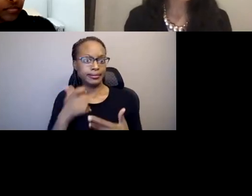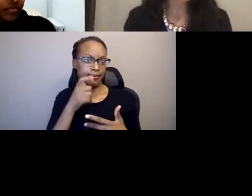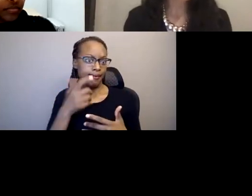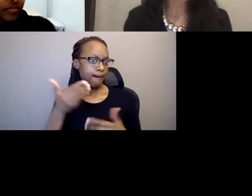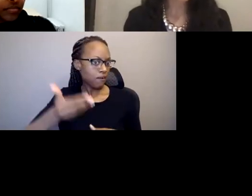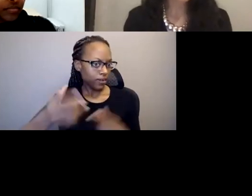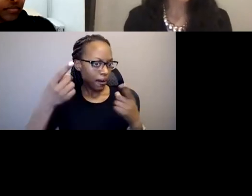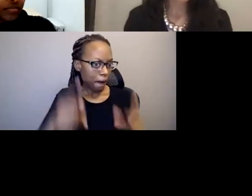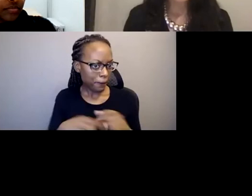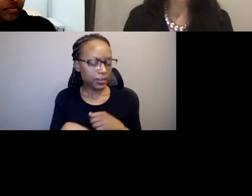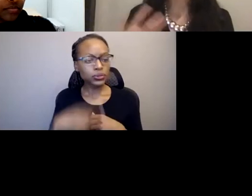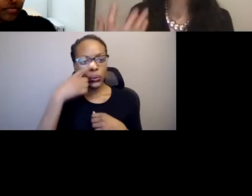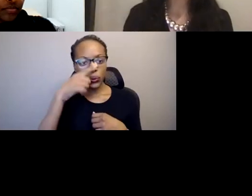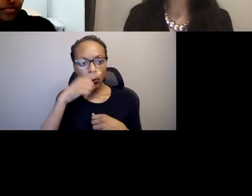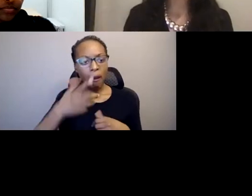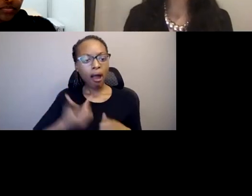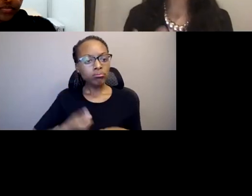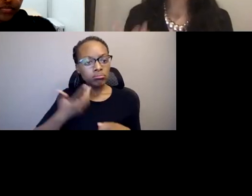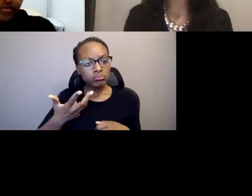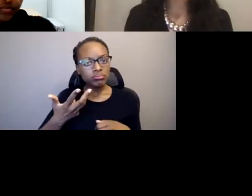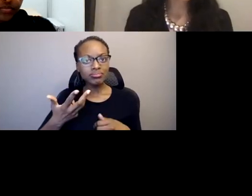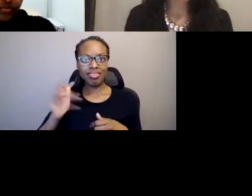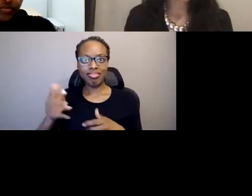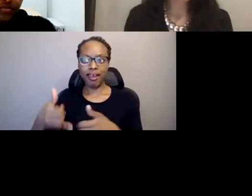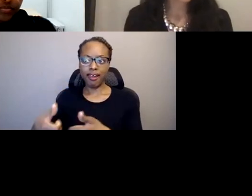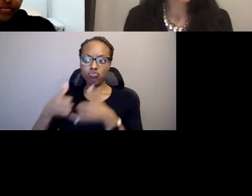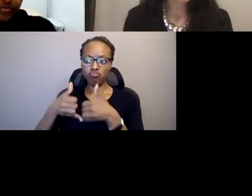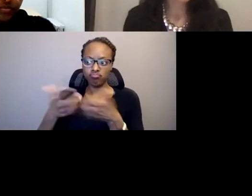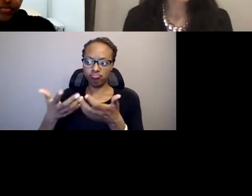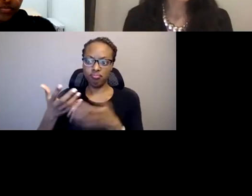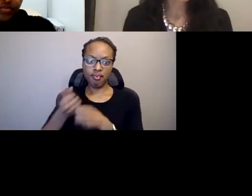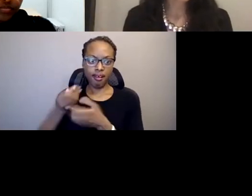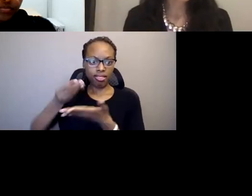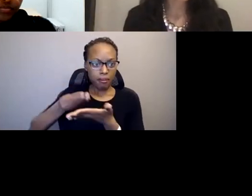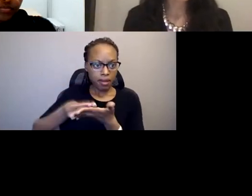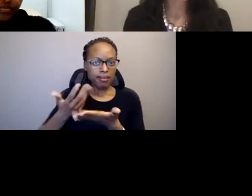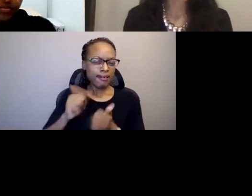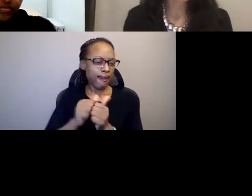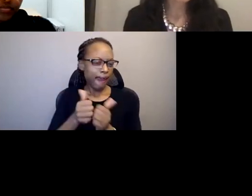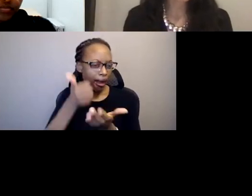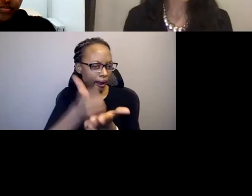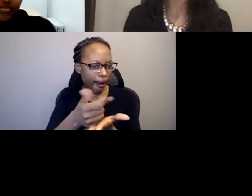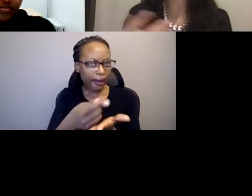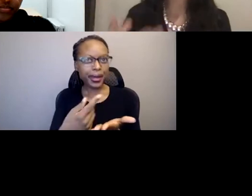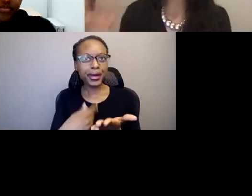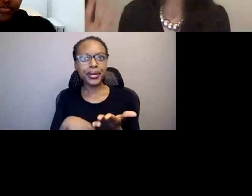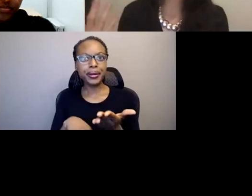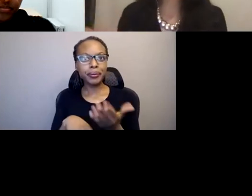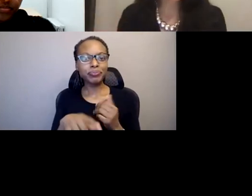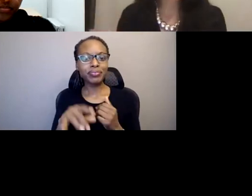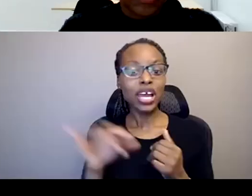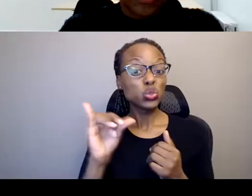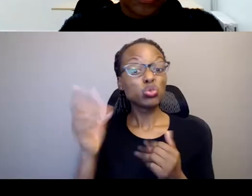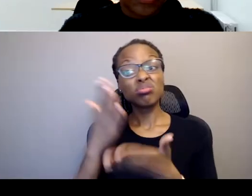to receive that funding? How, what does it mean for the organization's future? And also, for people who might be asking why you and not us,